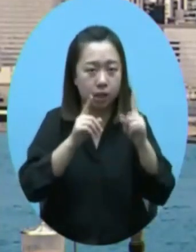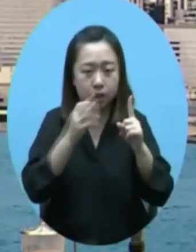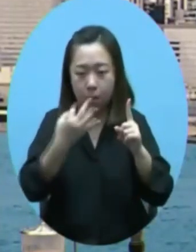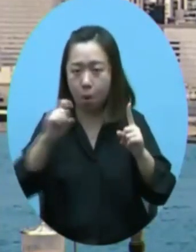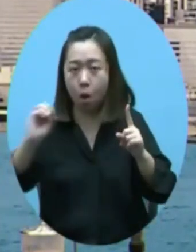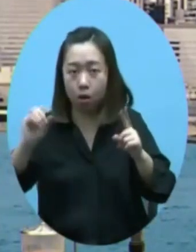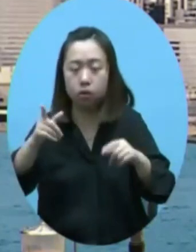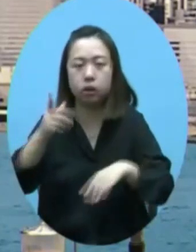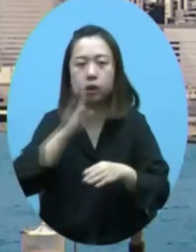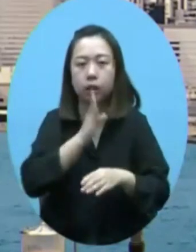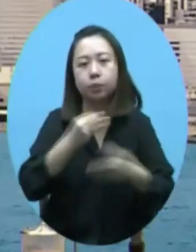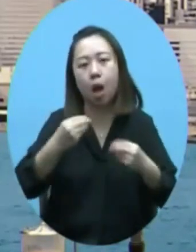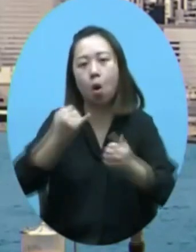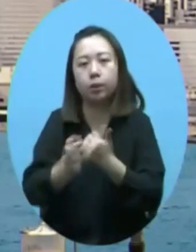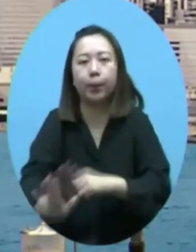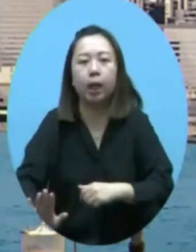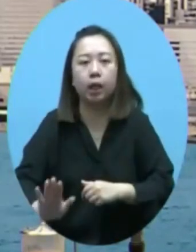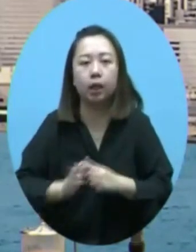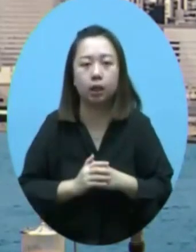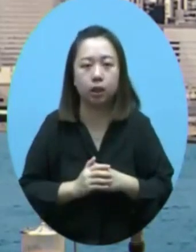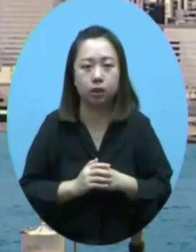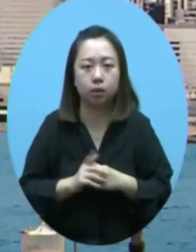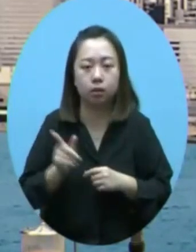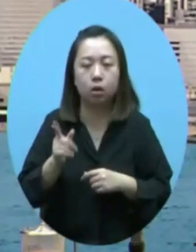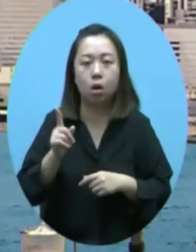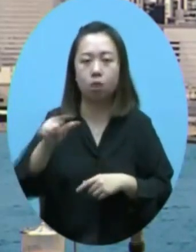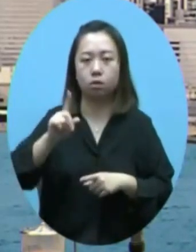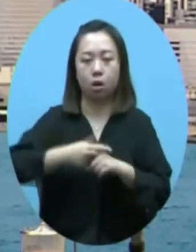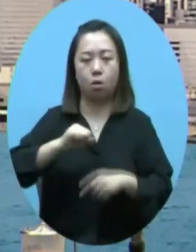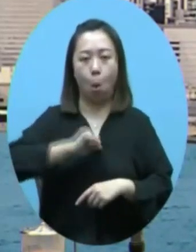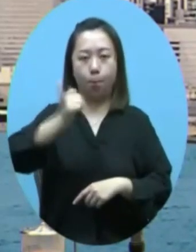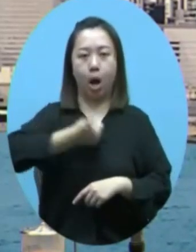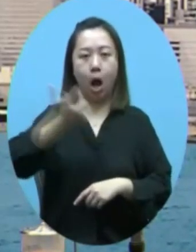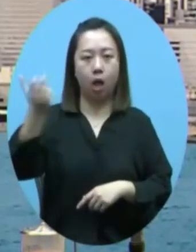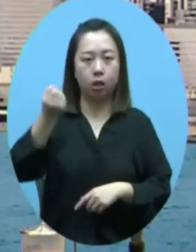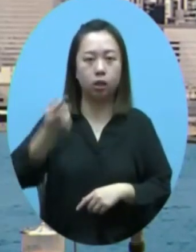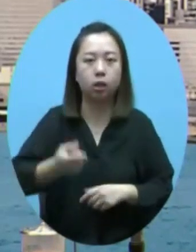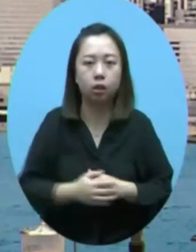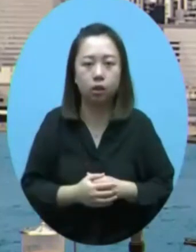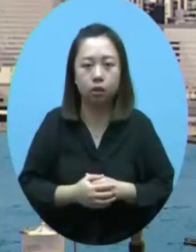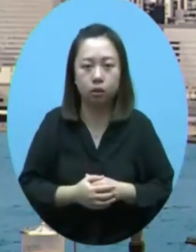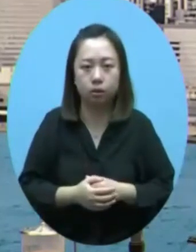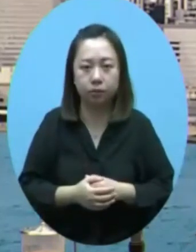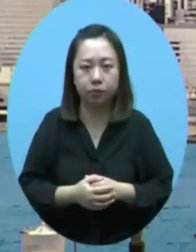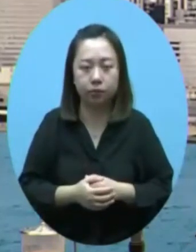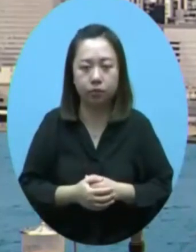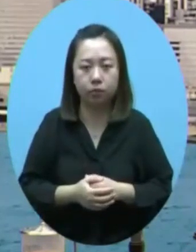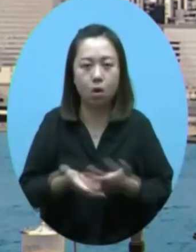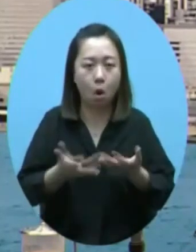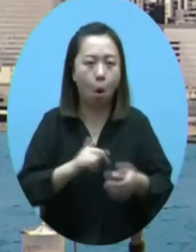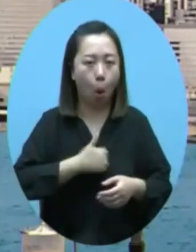well, case 1390, well, doesn't teach students. He's the owner.